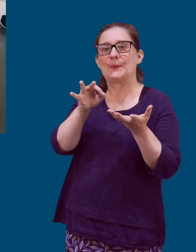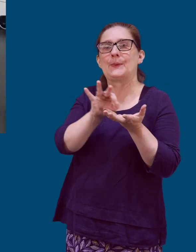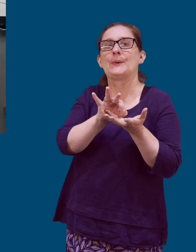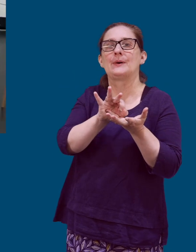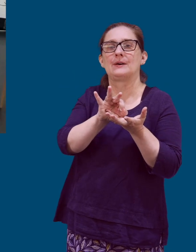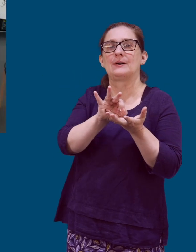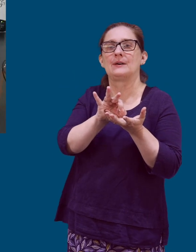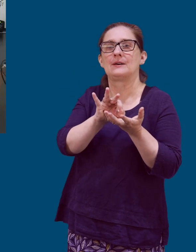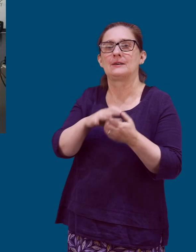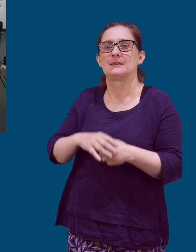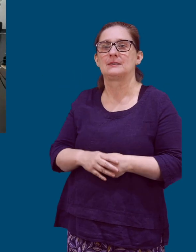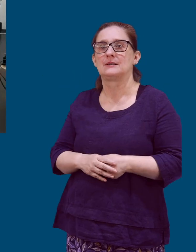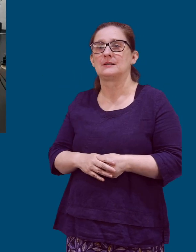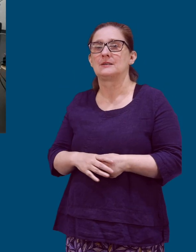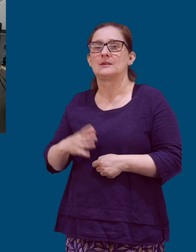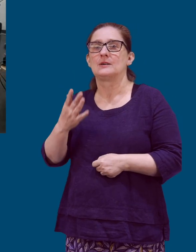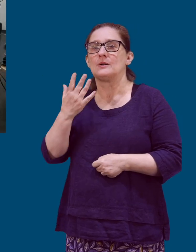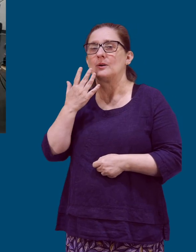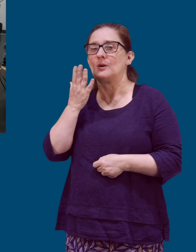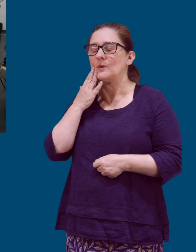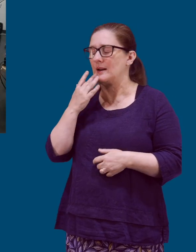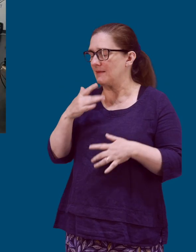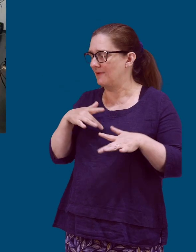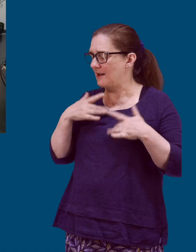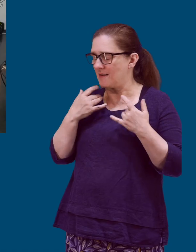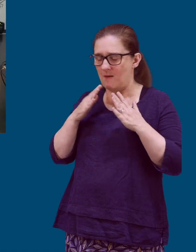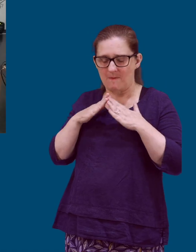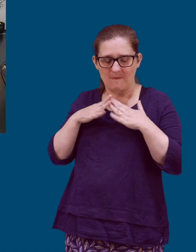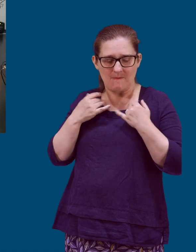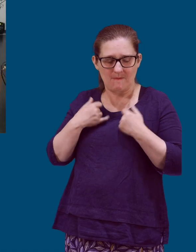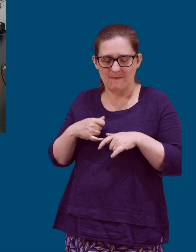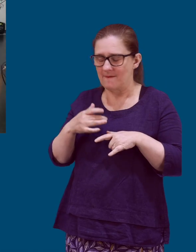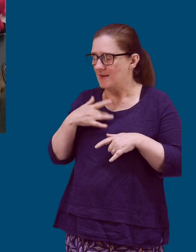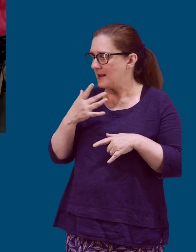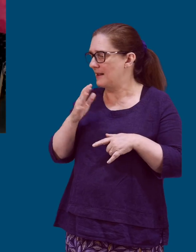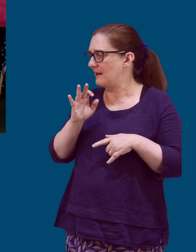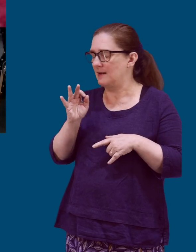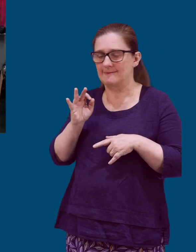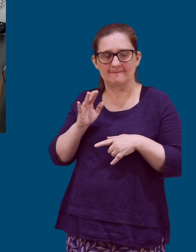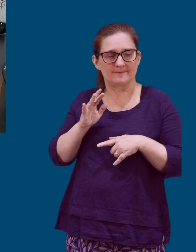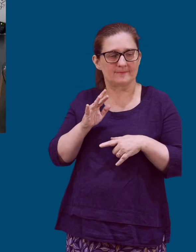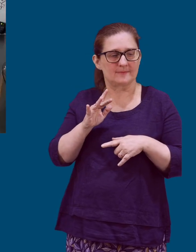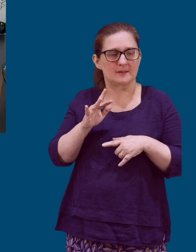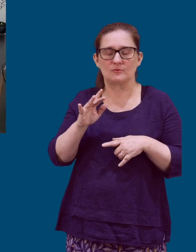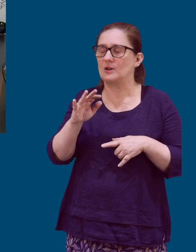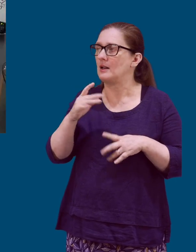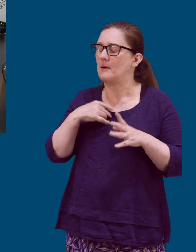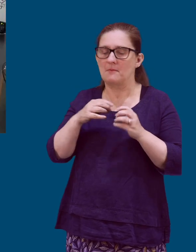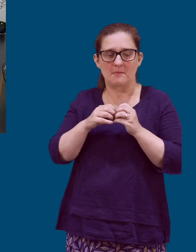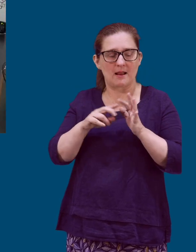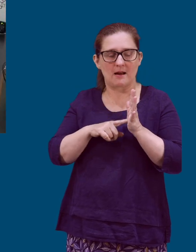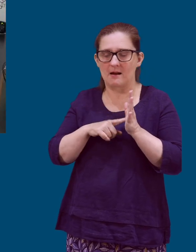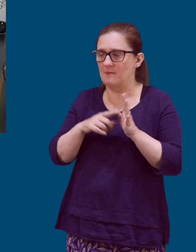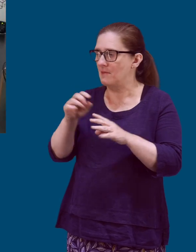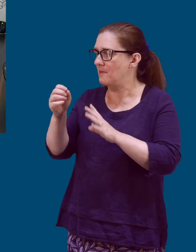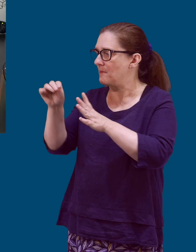feeling unwell. It signalled a shift that the hellebore was interacting with things other than Bella, who planted it,